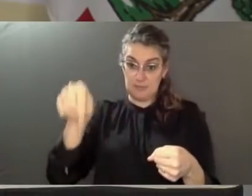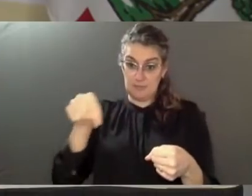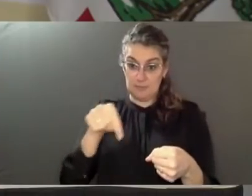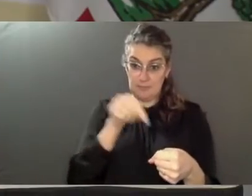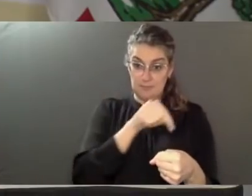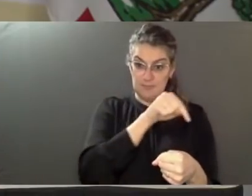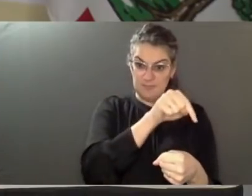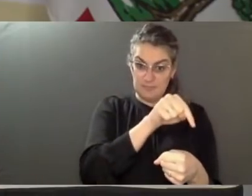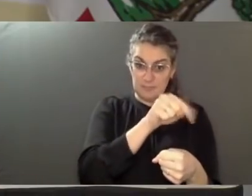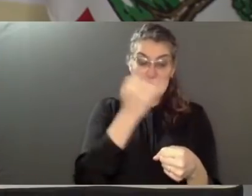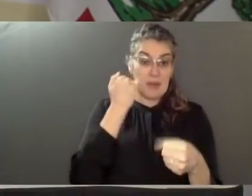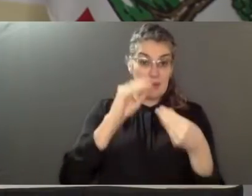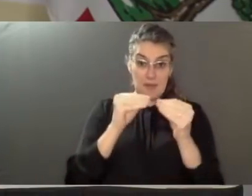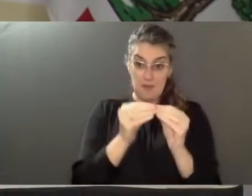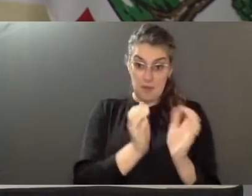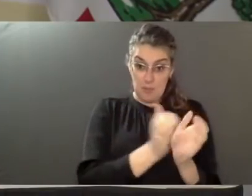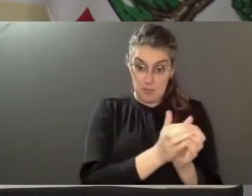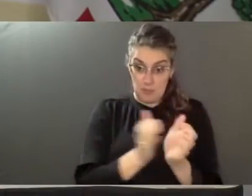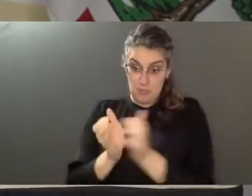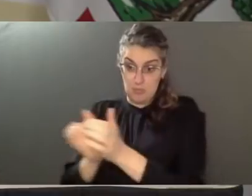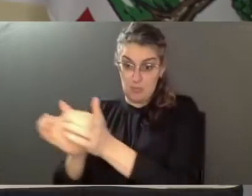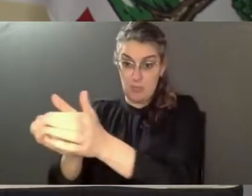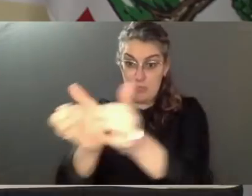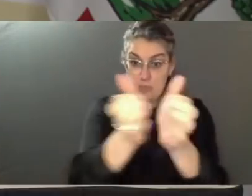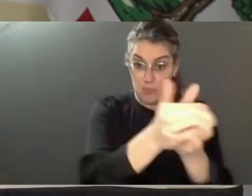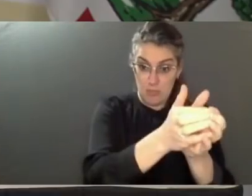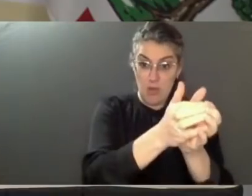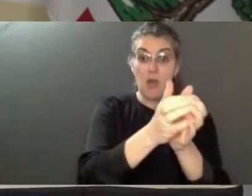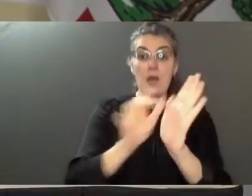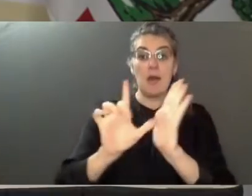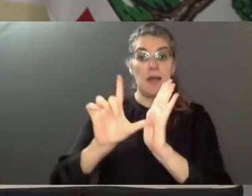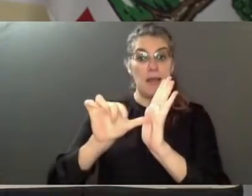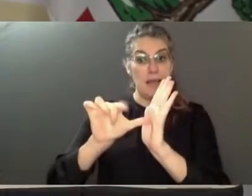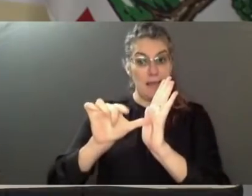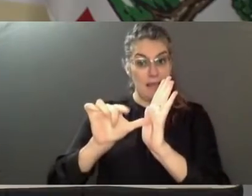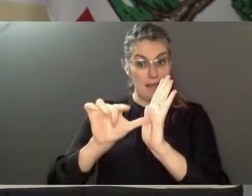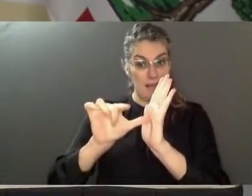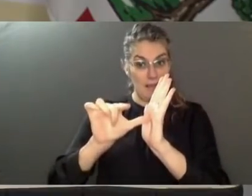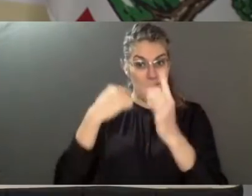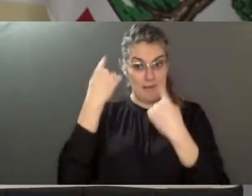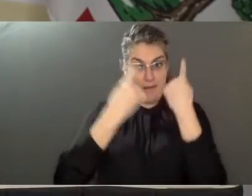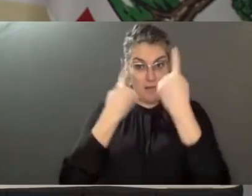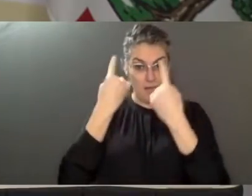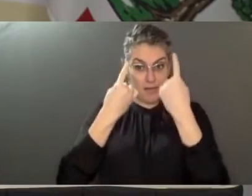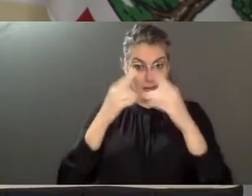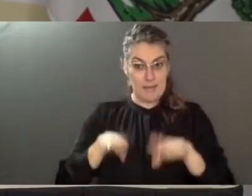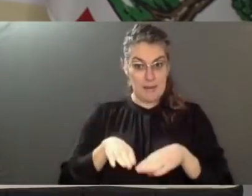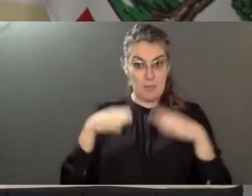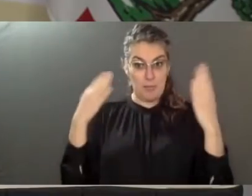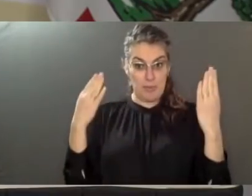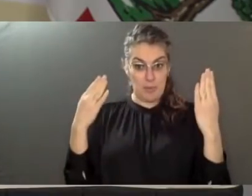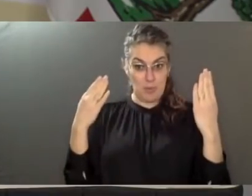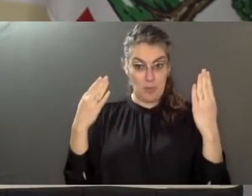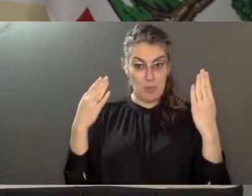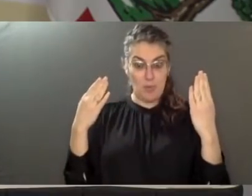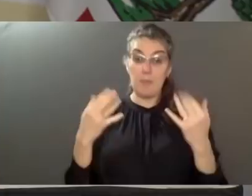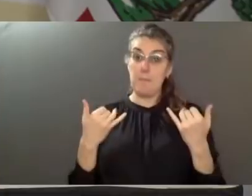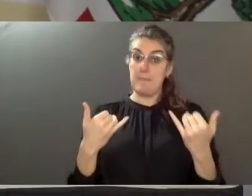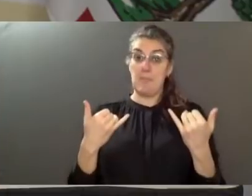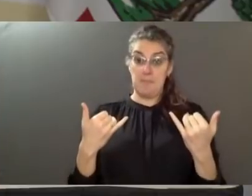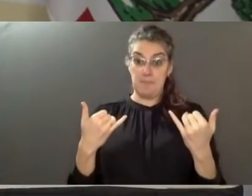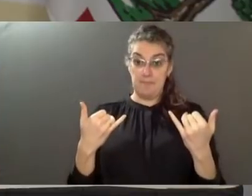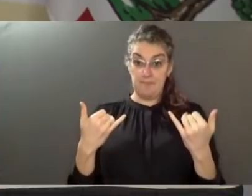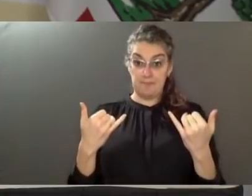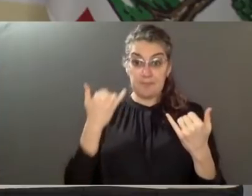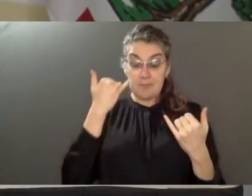new COVID cases within the region, we will maintain in Prince Edward Island the requirement to isolate for a 14-day period for